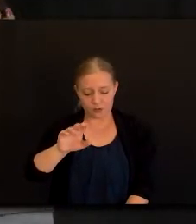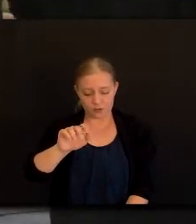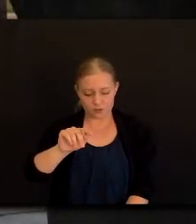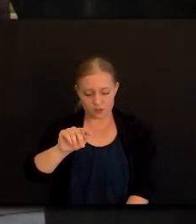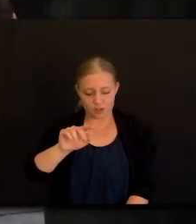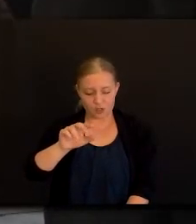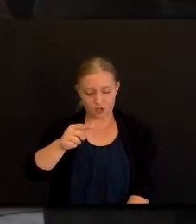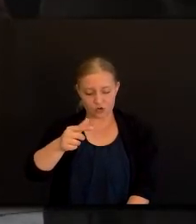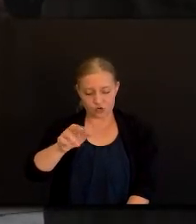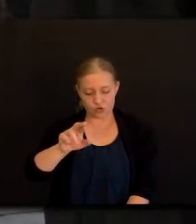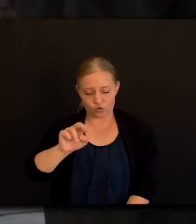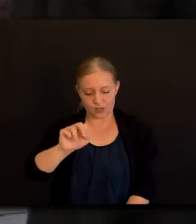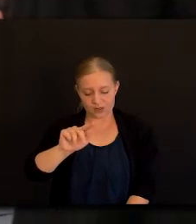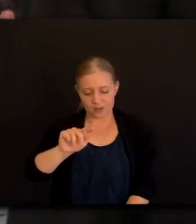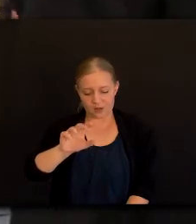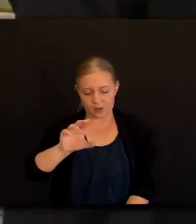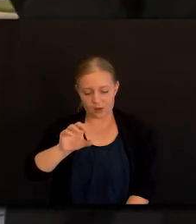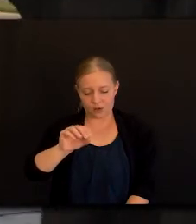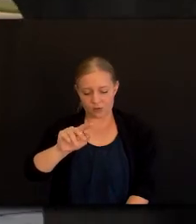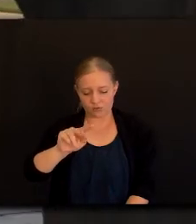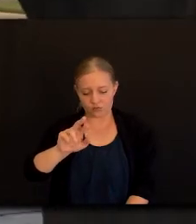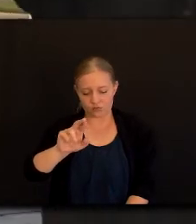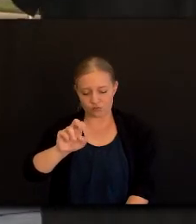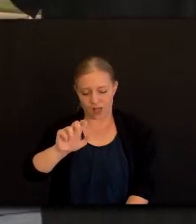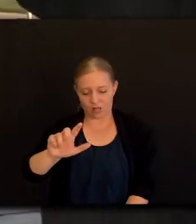Grant Benjamin Cottrell.